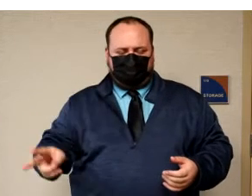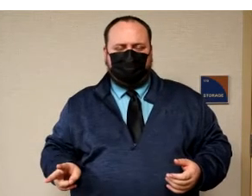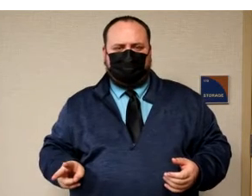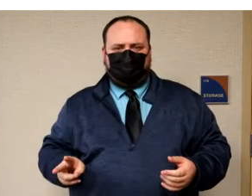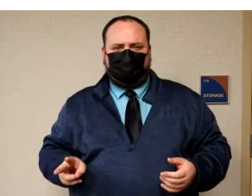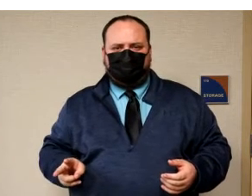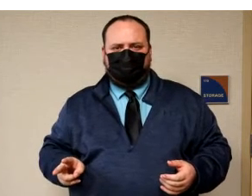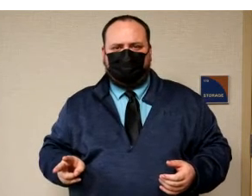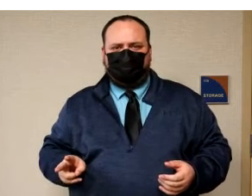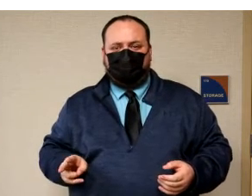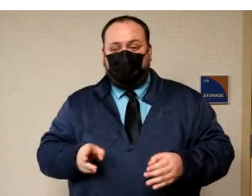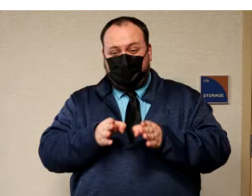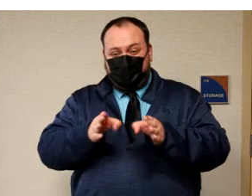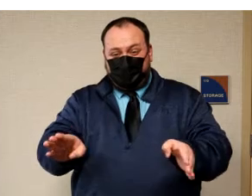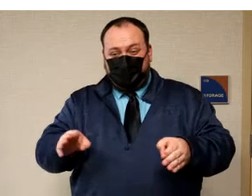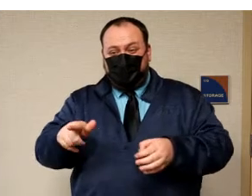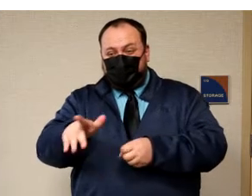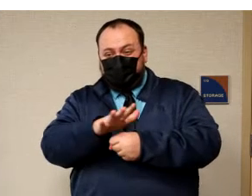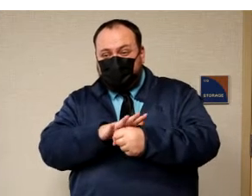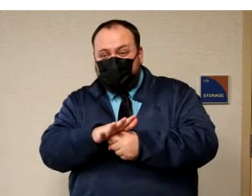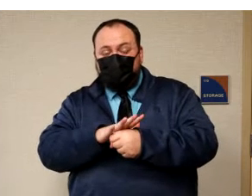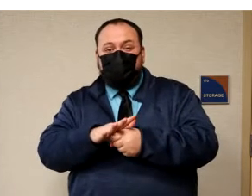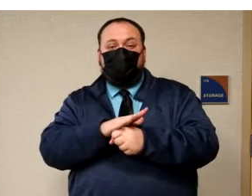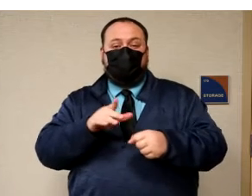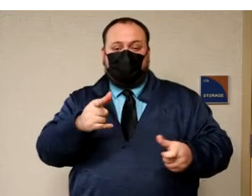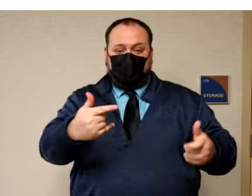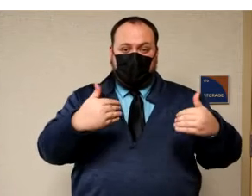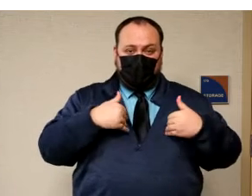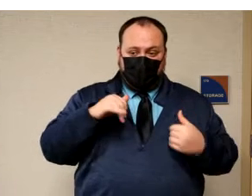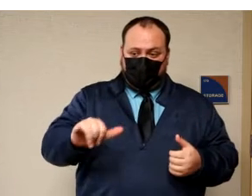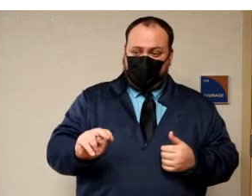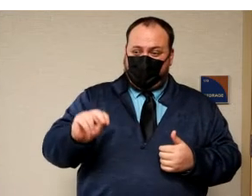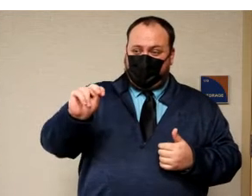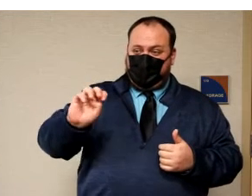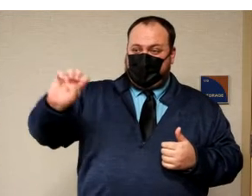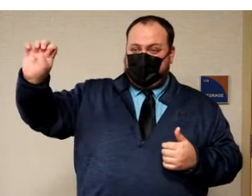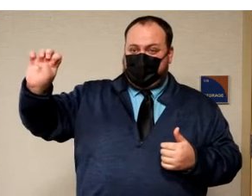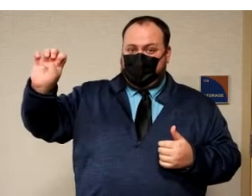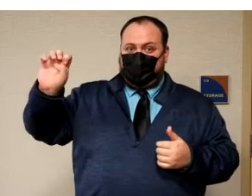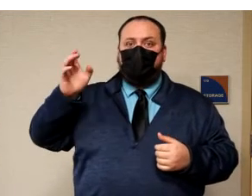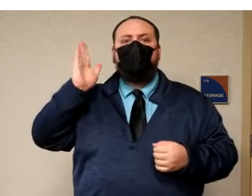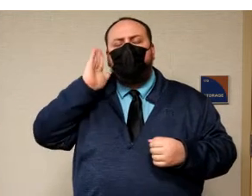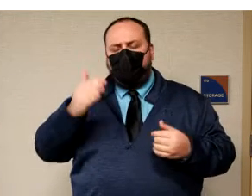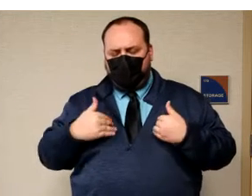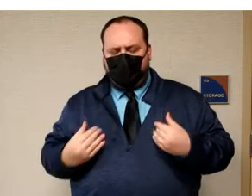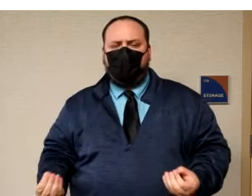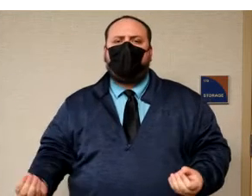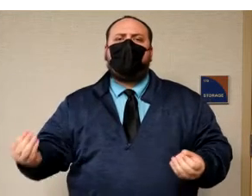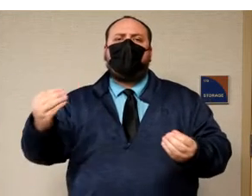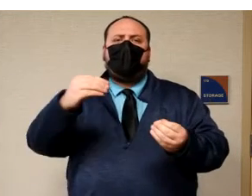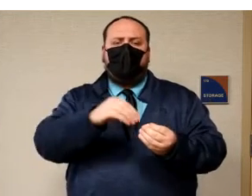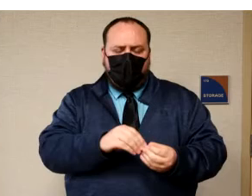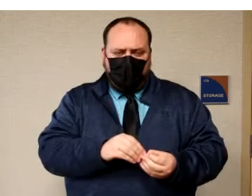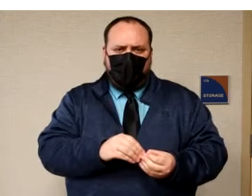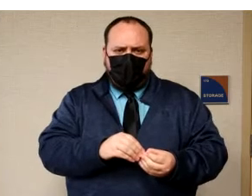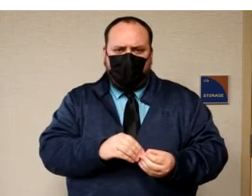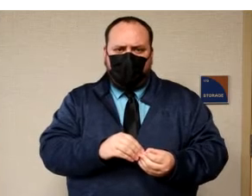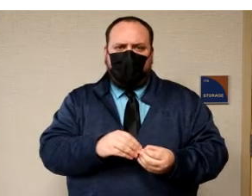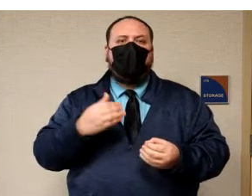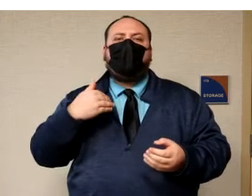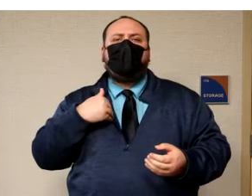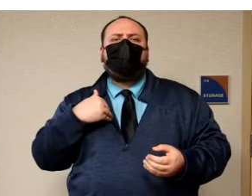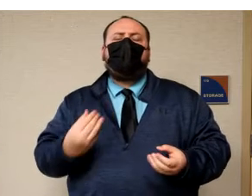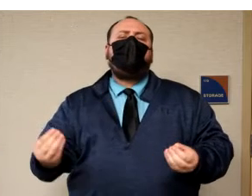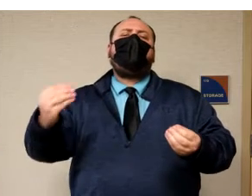generally, districts that have parts of this northeastern area will be more, have